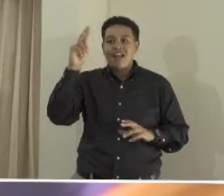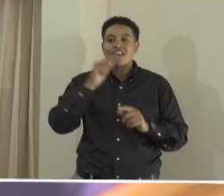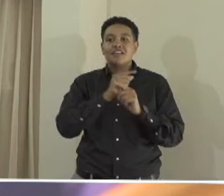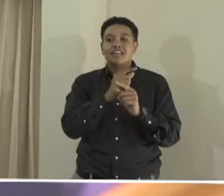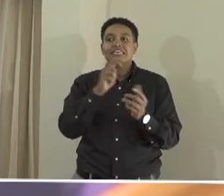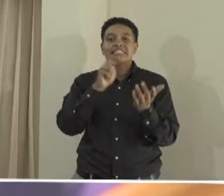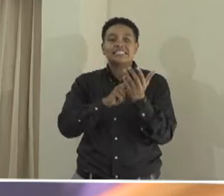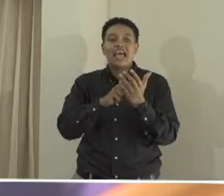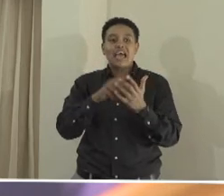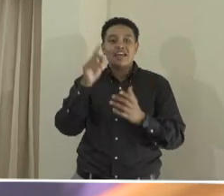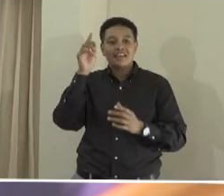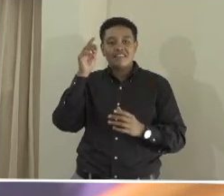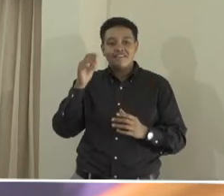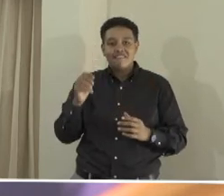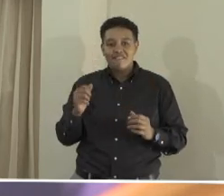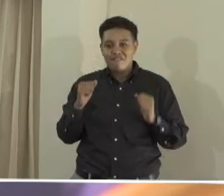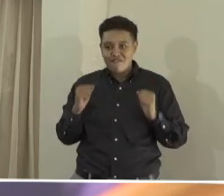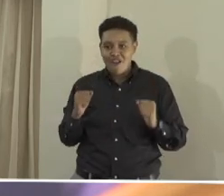the faith.